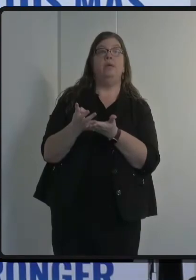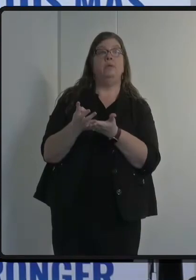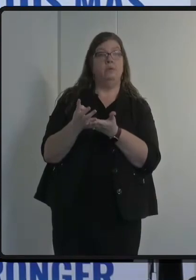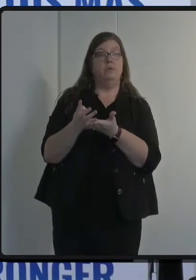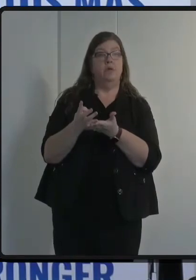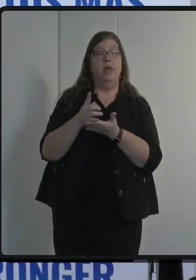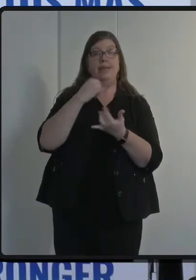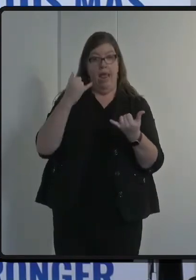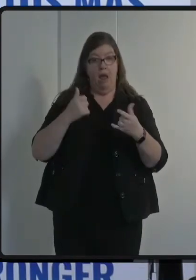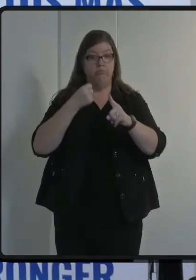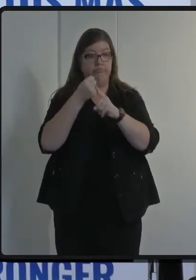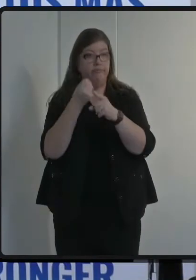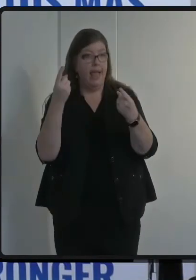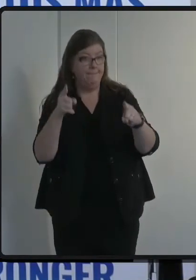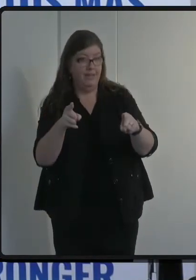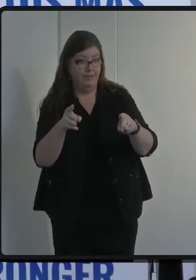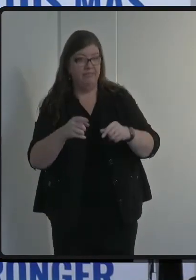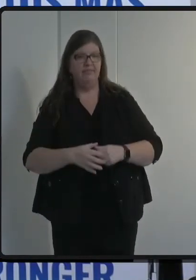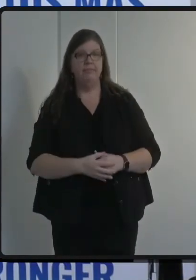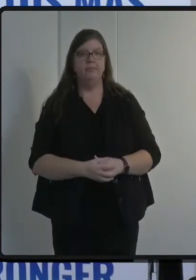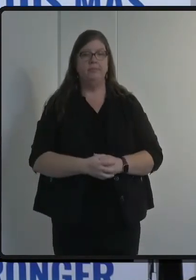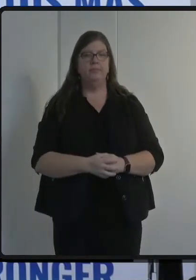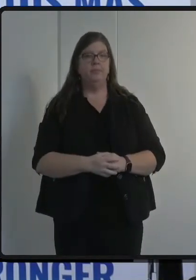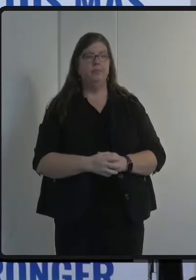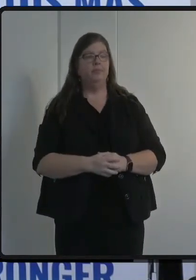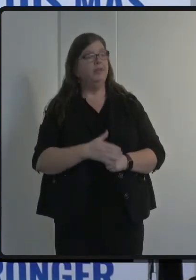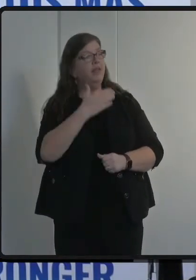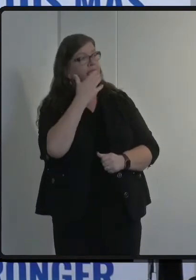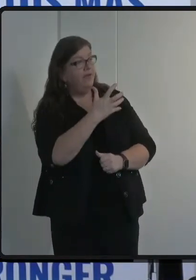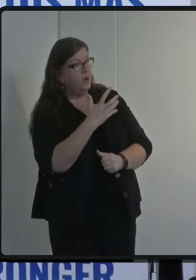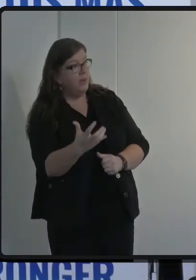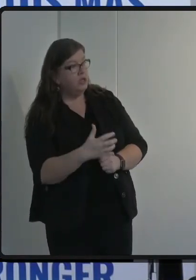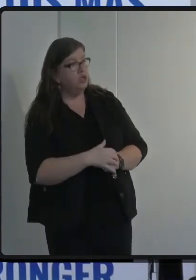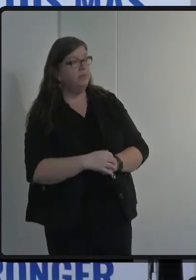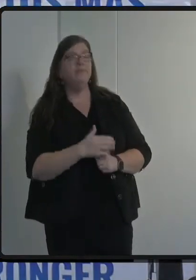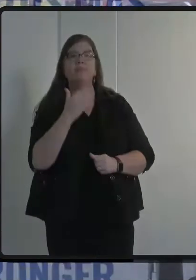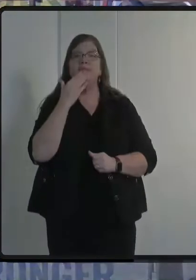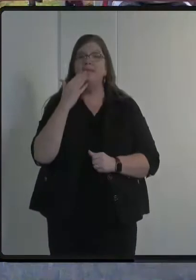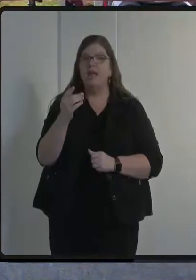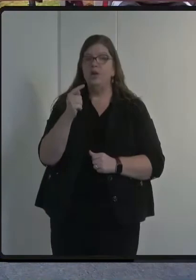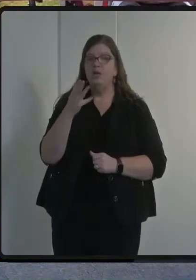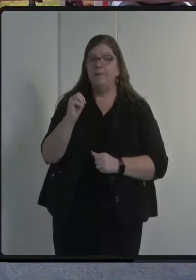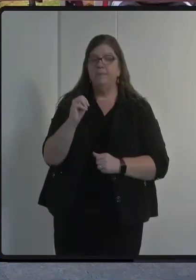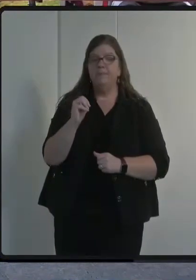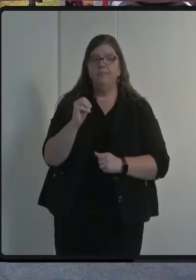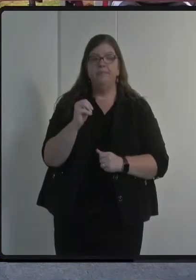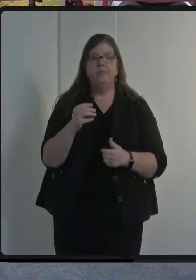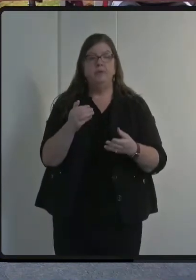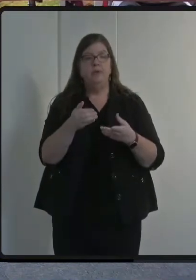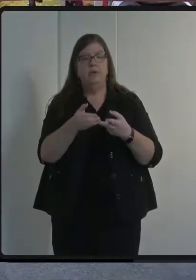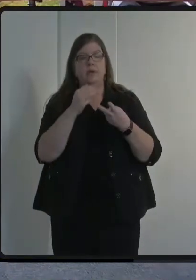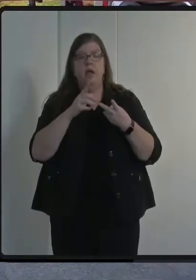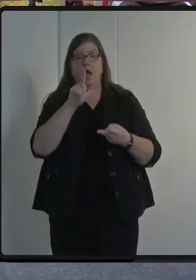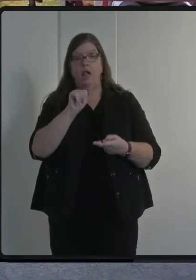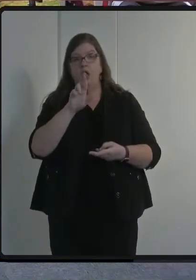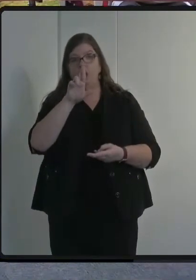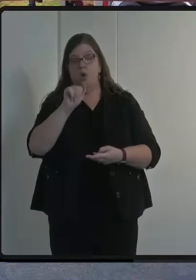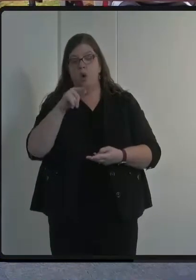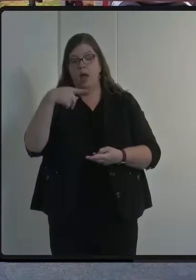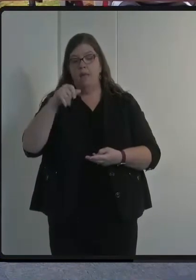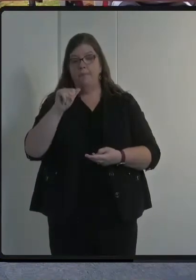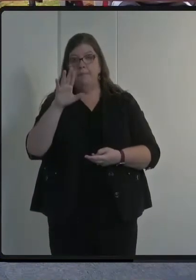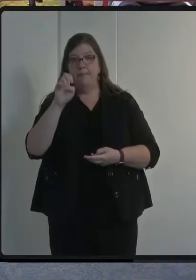are realizing it. Thank you all very much. Thank you, Tom. Next up, we're going to Laura Place with Santa